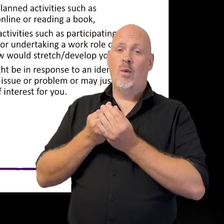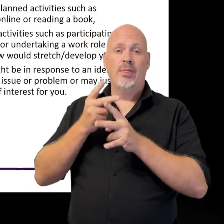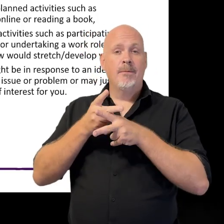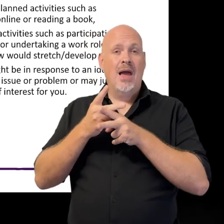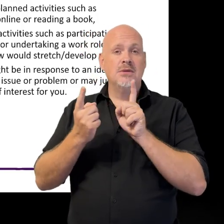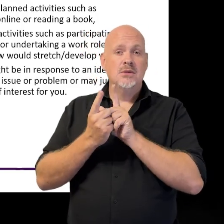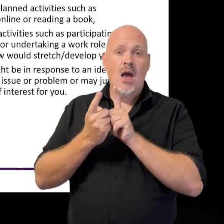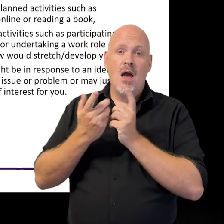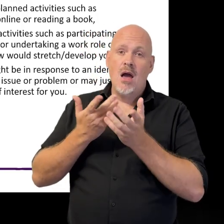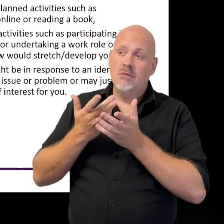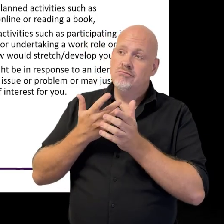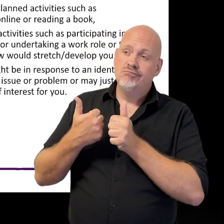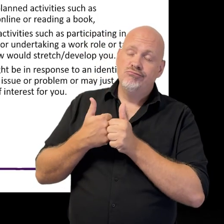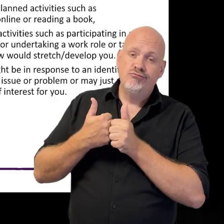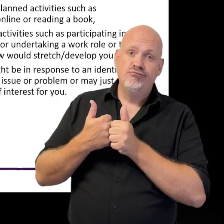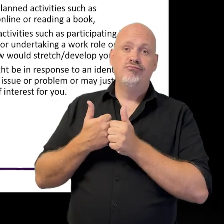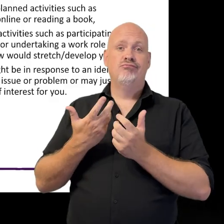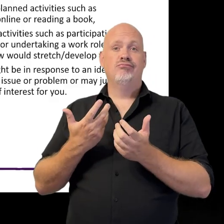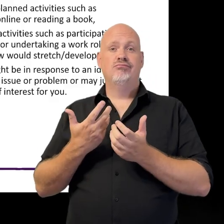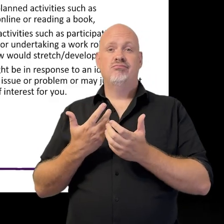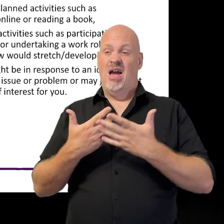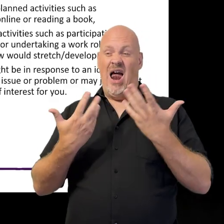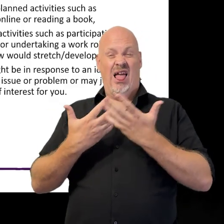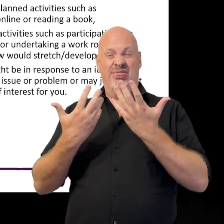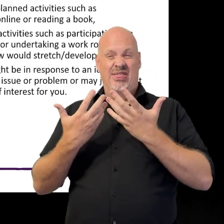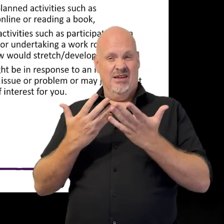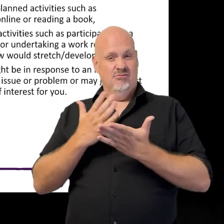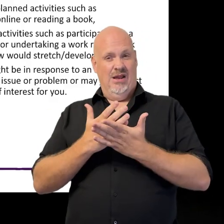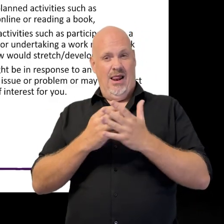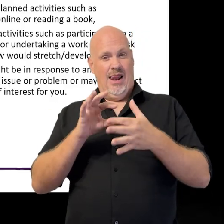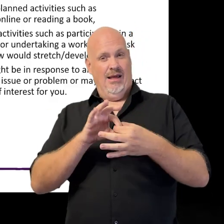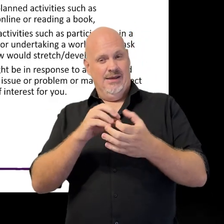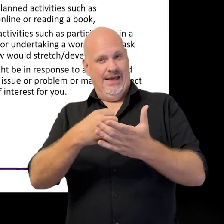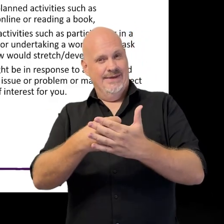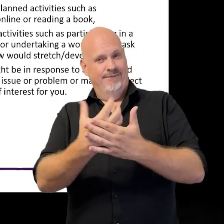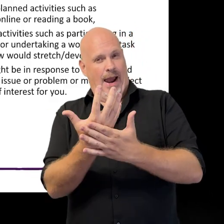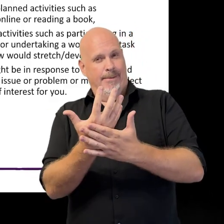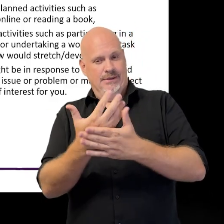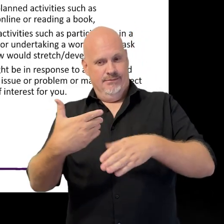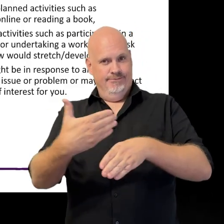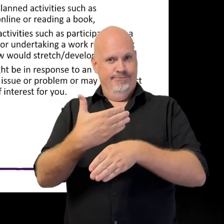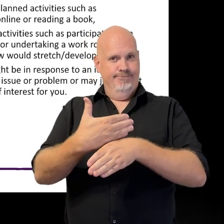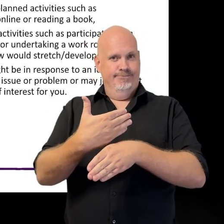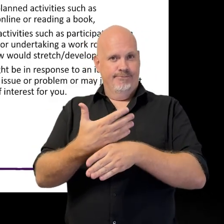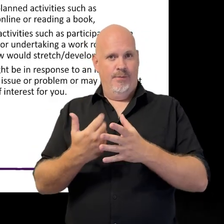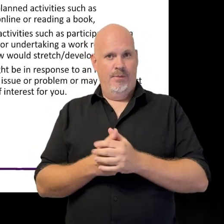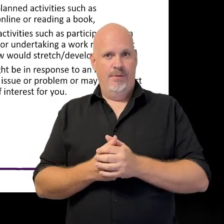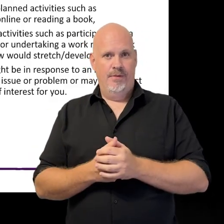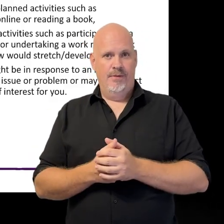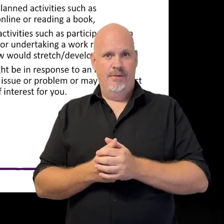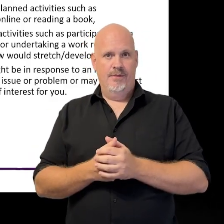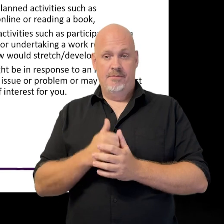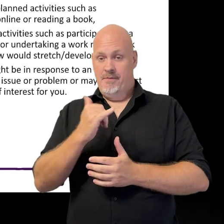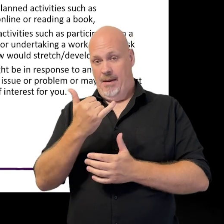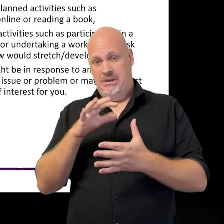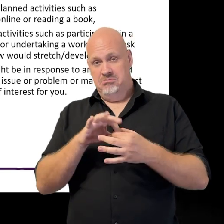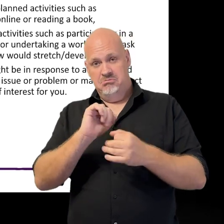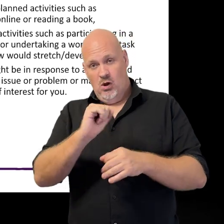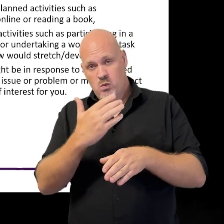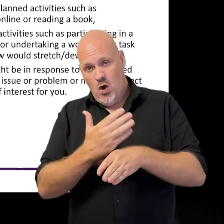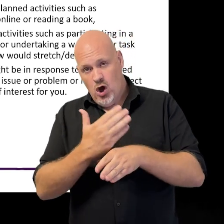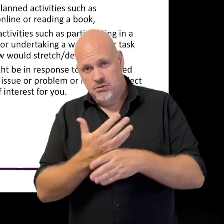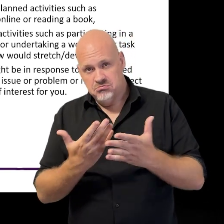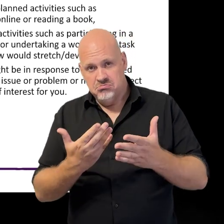may have had a talk with a mentor. Anything that's a development activity. It may